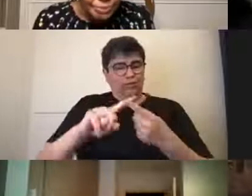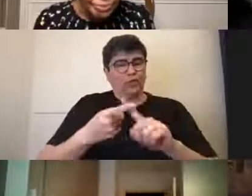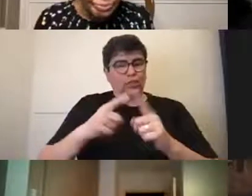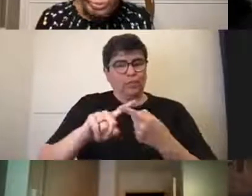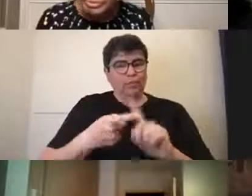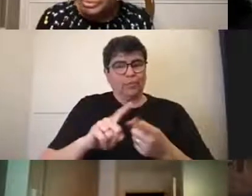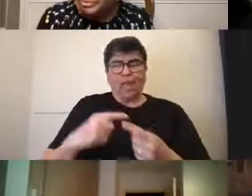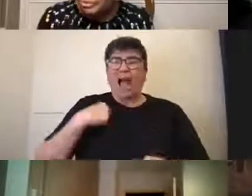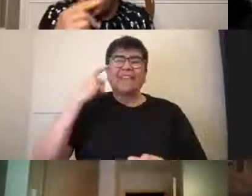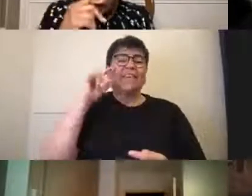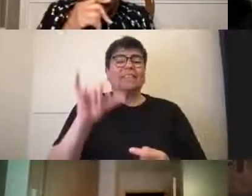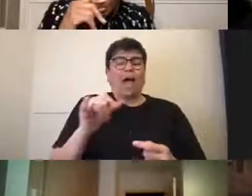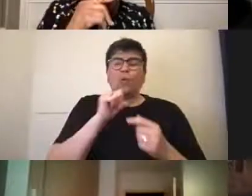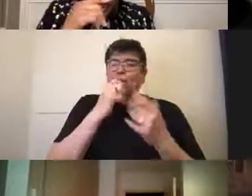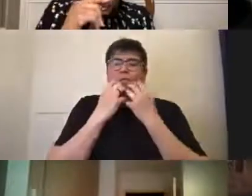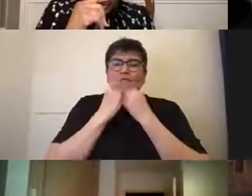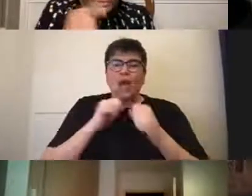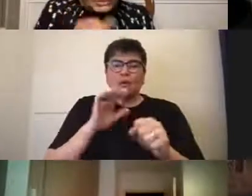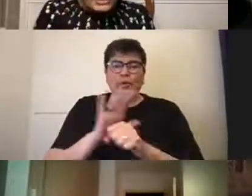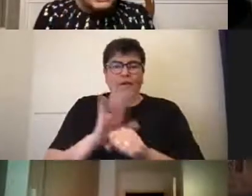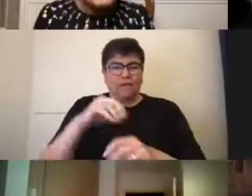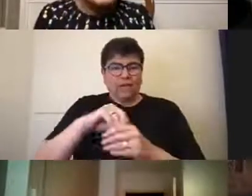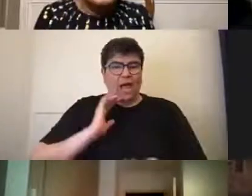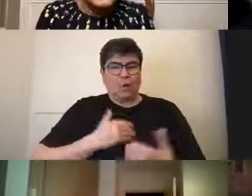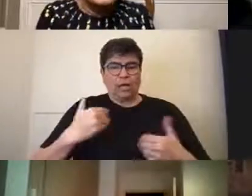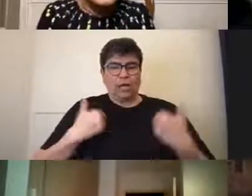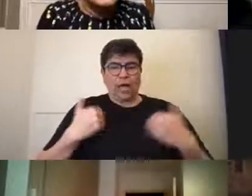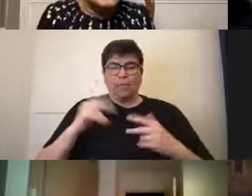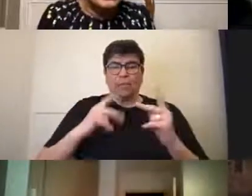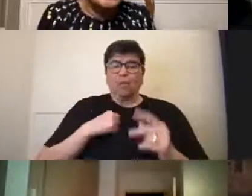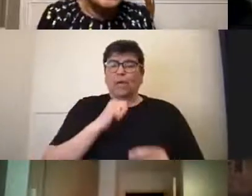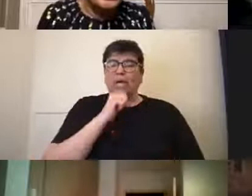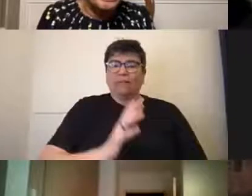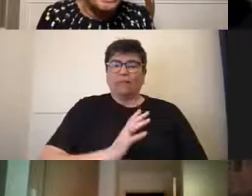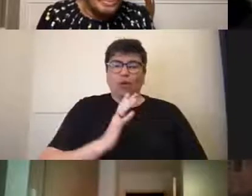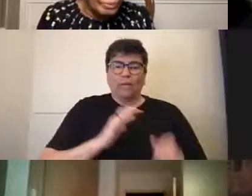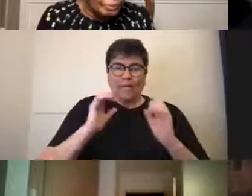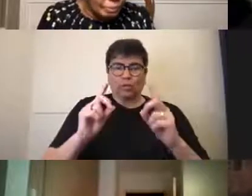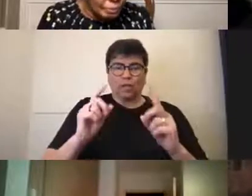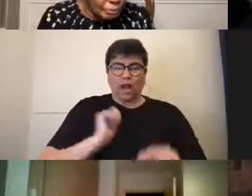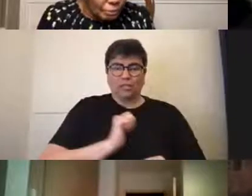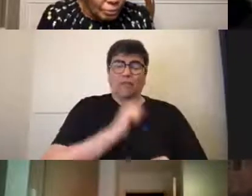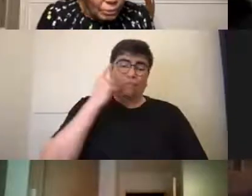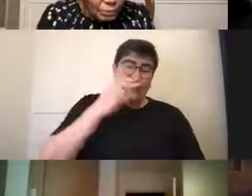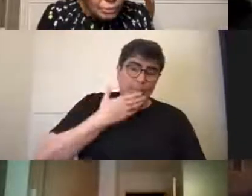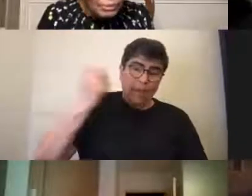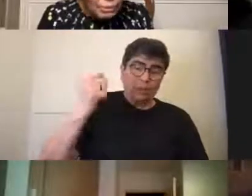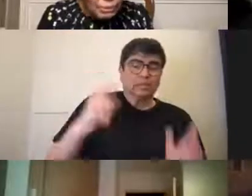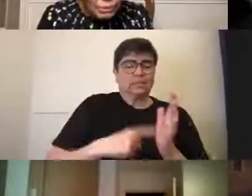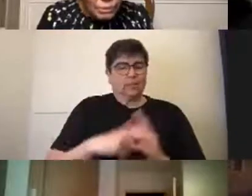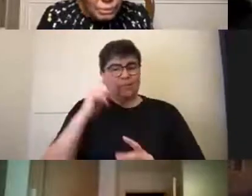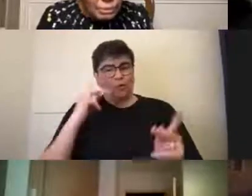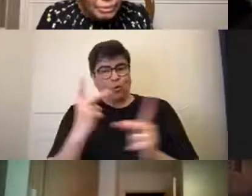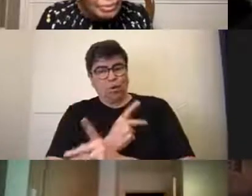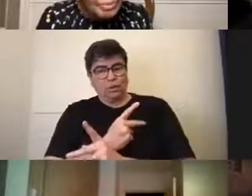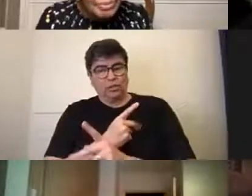don't value enough in our young people. So we informally educated ourselves for better and sometimes for worse.